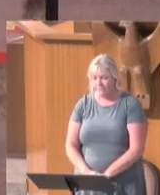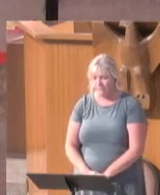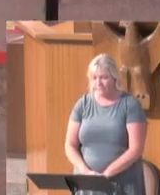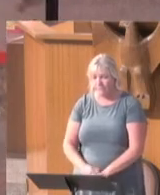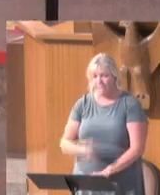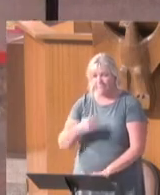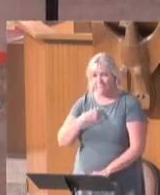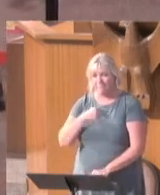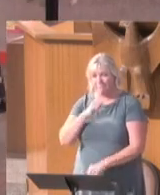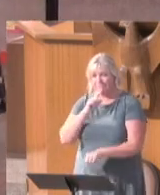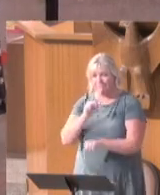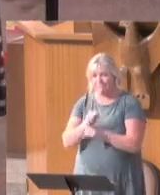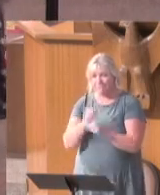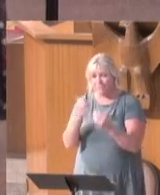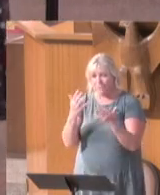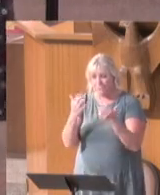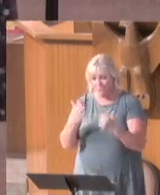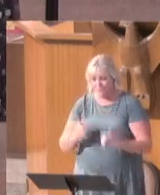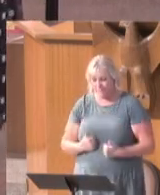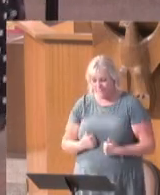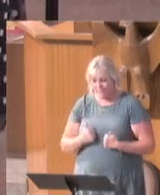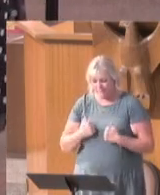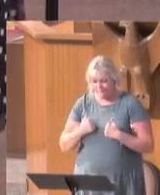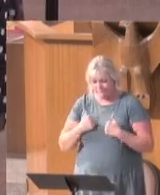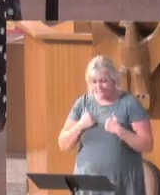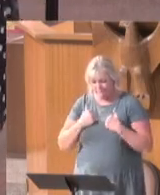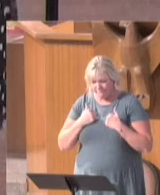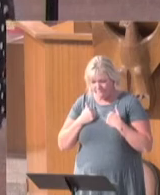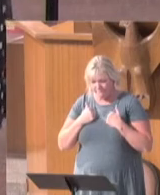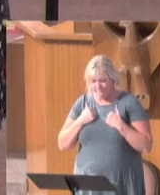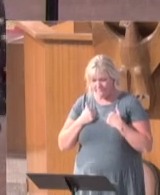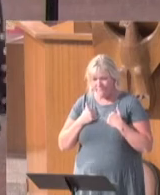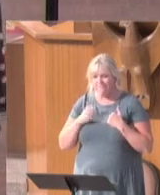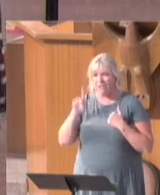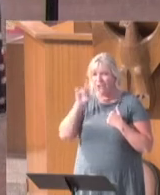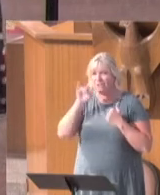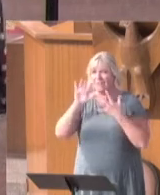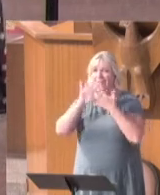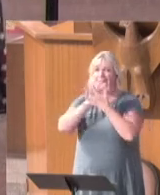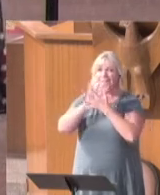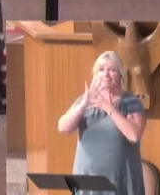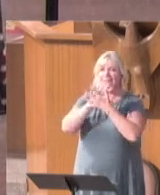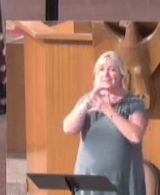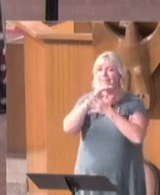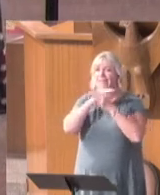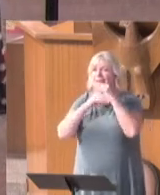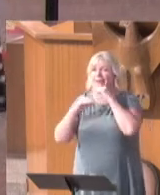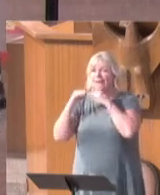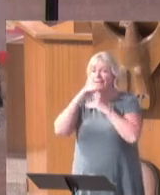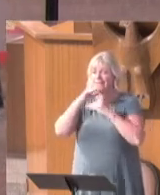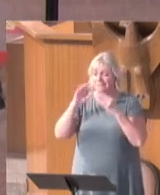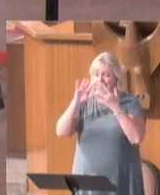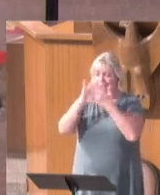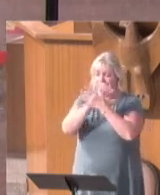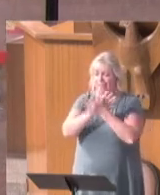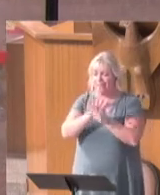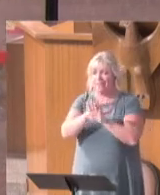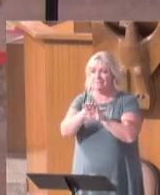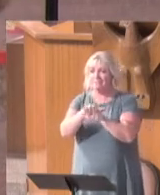Do I really want to live a life of golden lies and